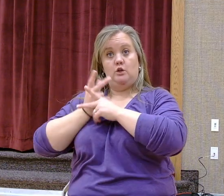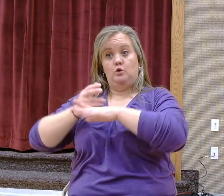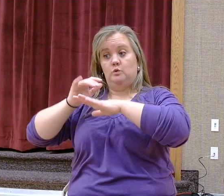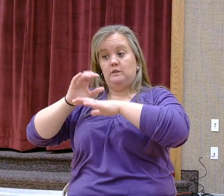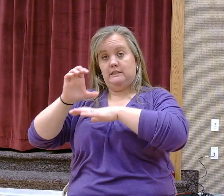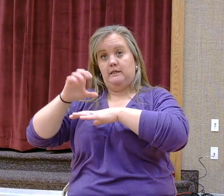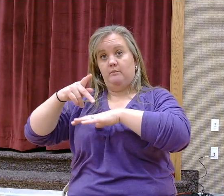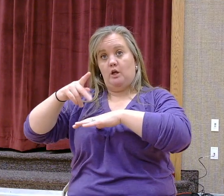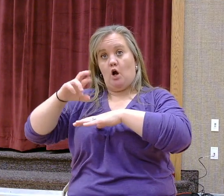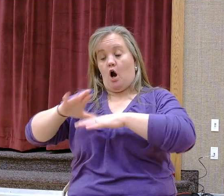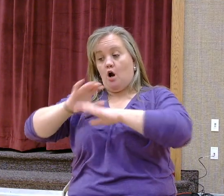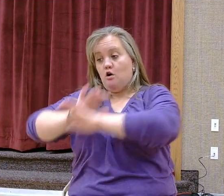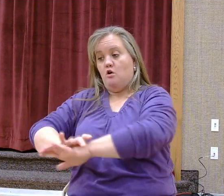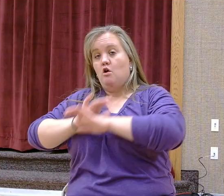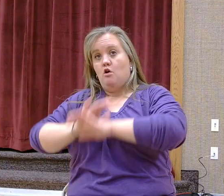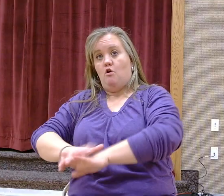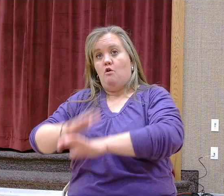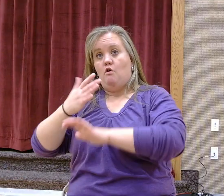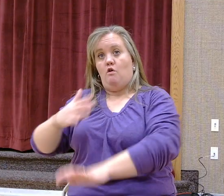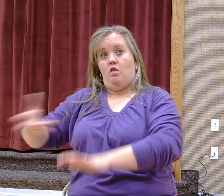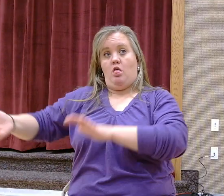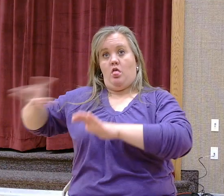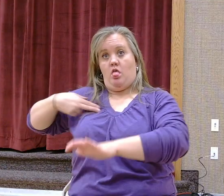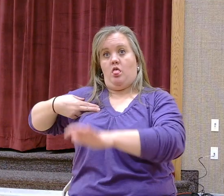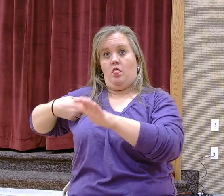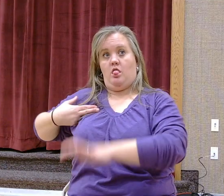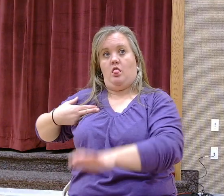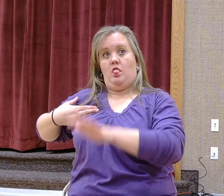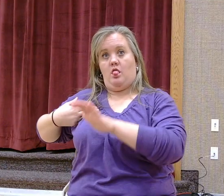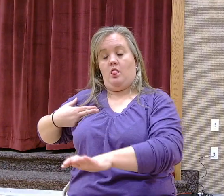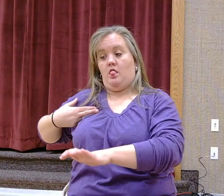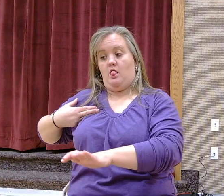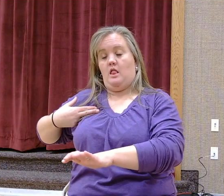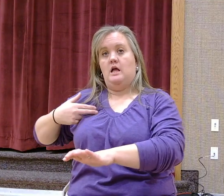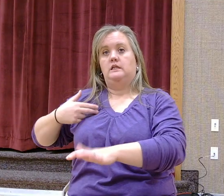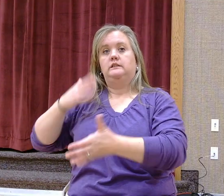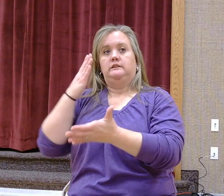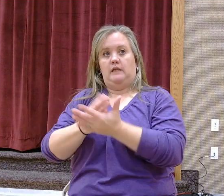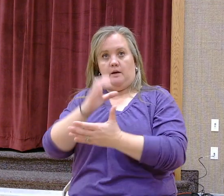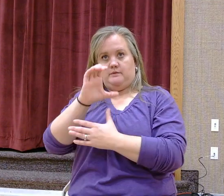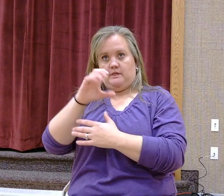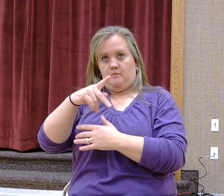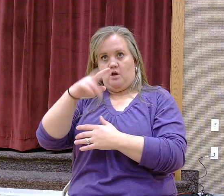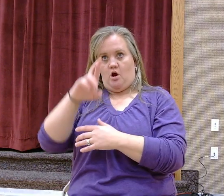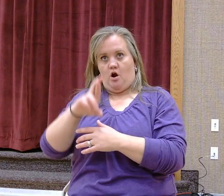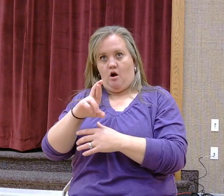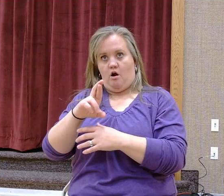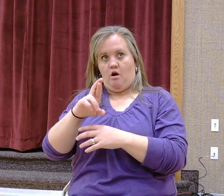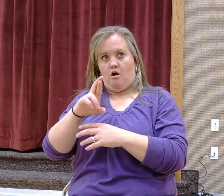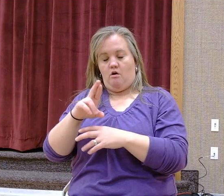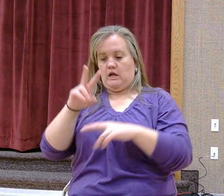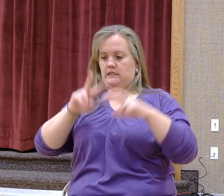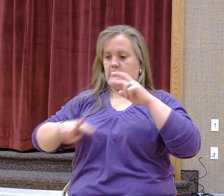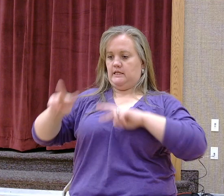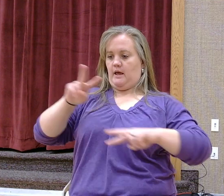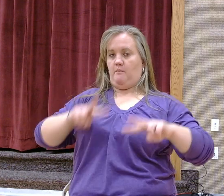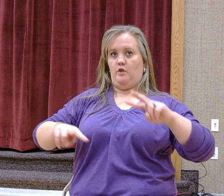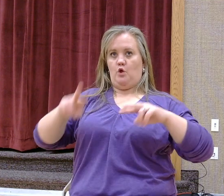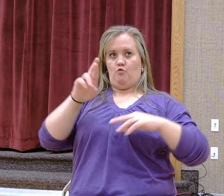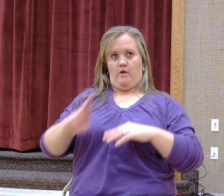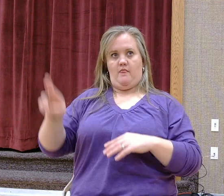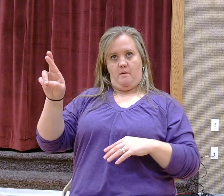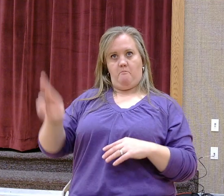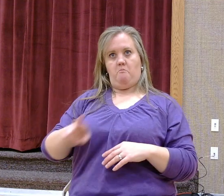are placed, and then it'll tell you stop CPR, examining rhythm. So once you get those on, it'll examine the rhythm, and